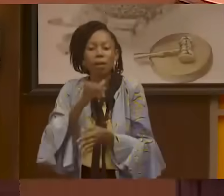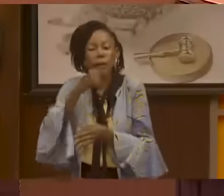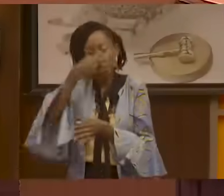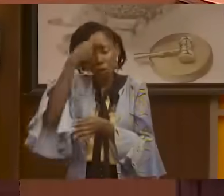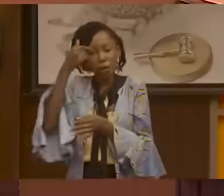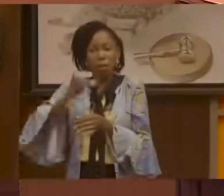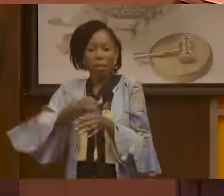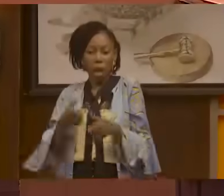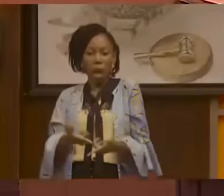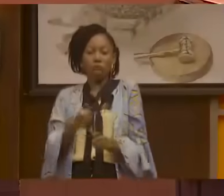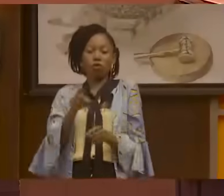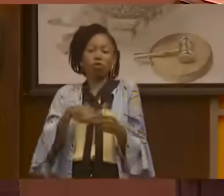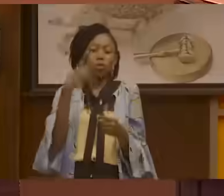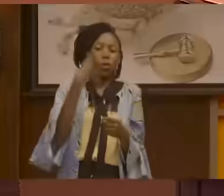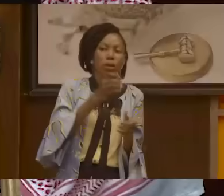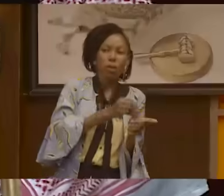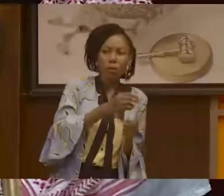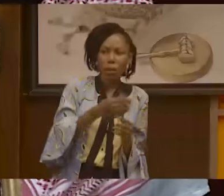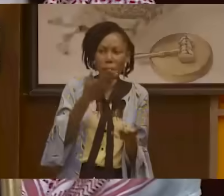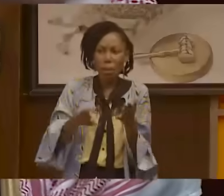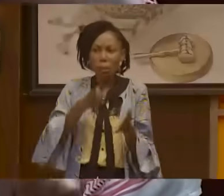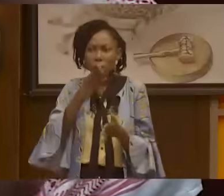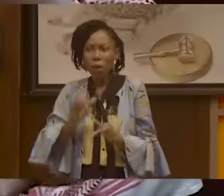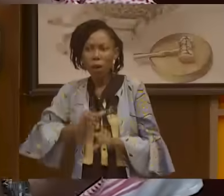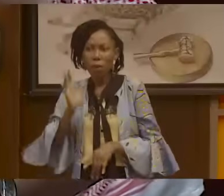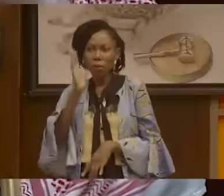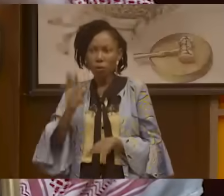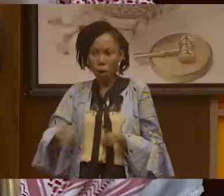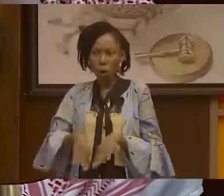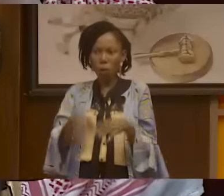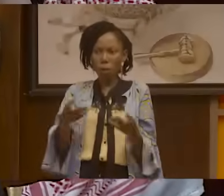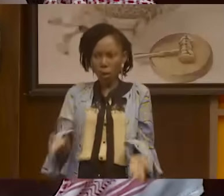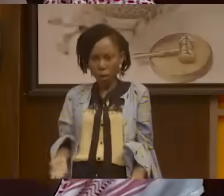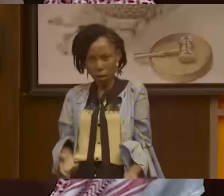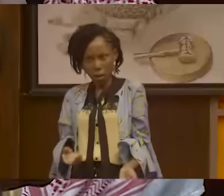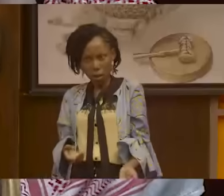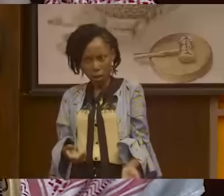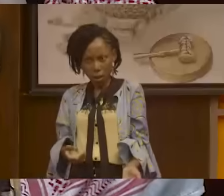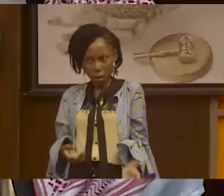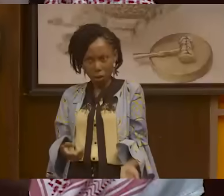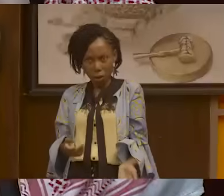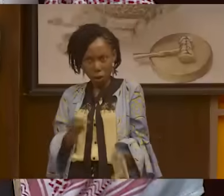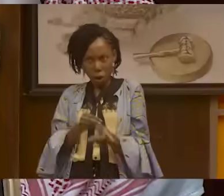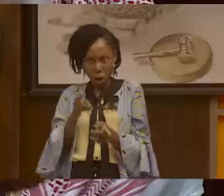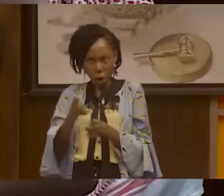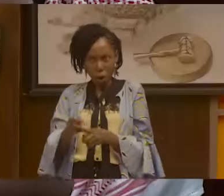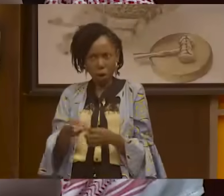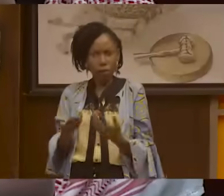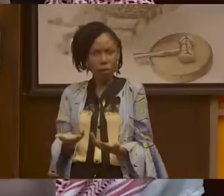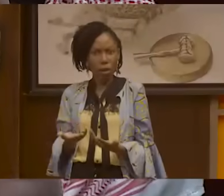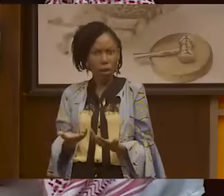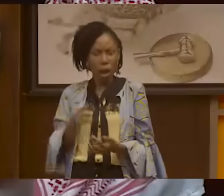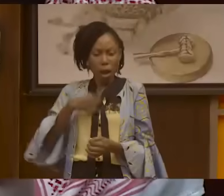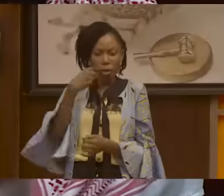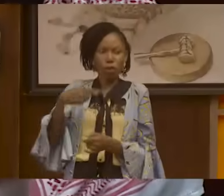see him. I mean, it's because he's seeing you guys. So maybe one day now, you open your legs now and tell him you that I brought a man to